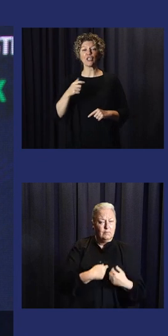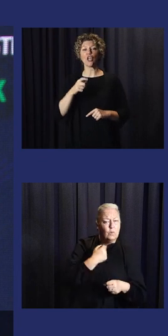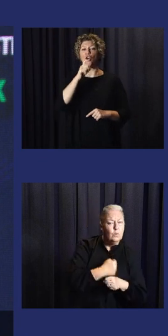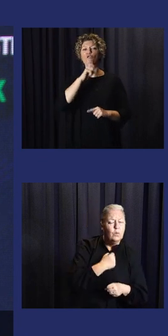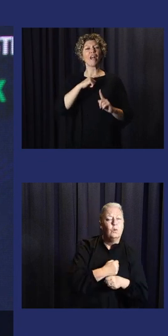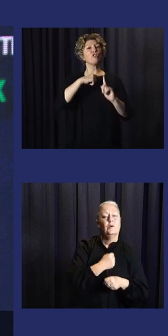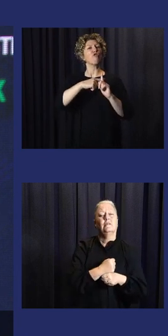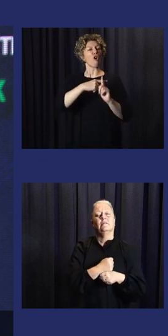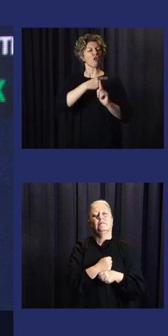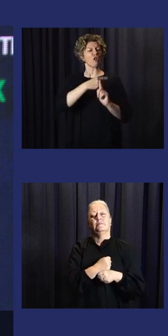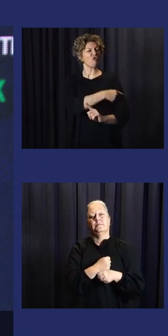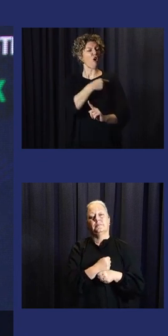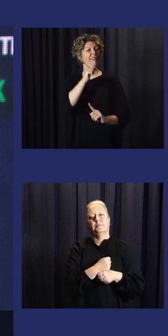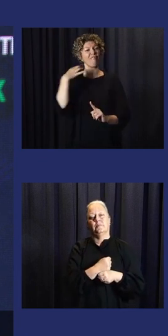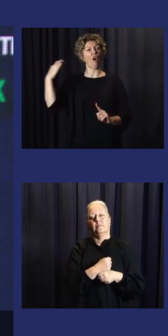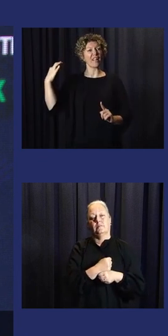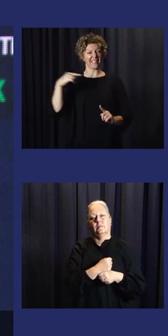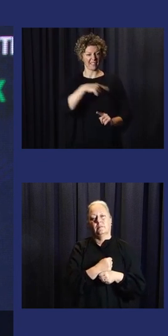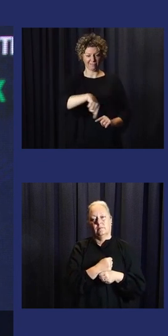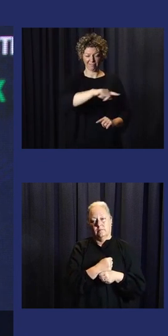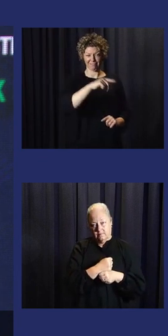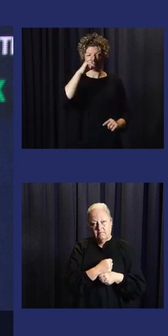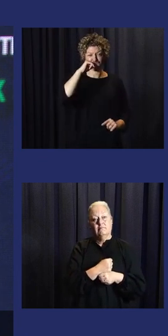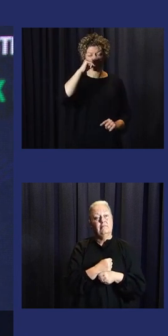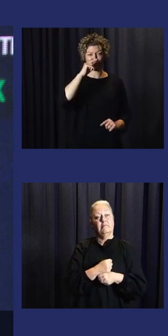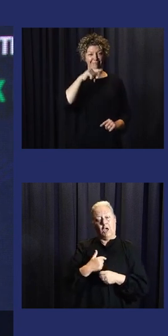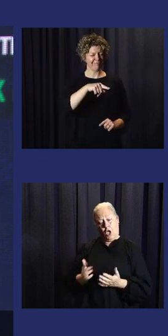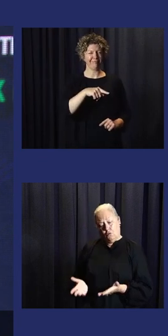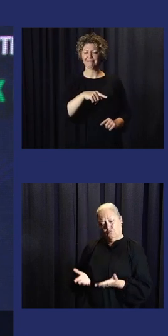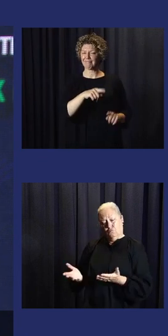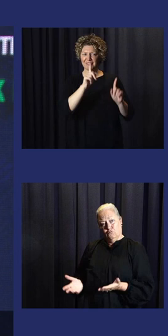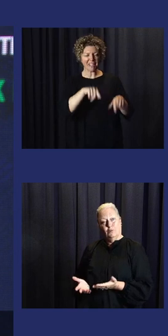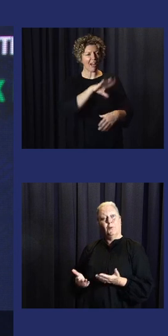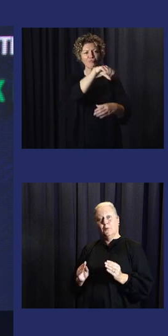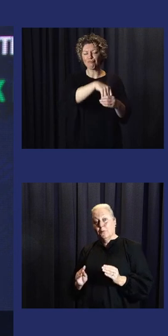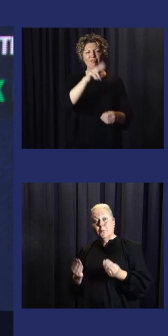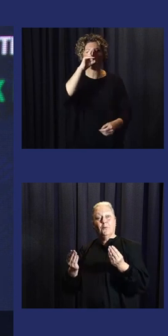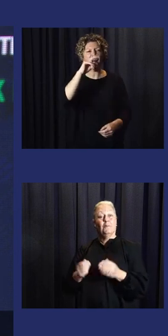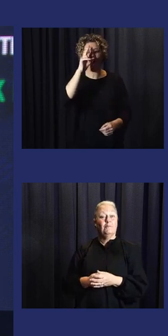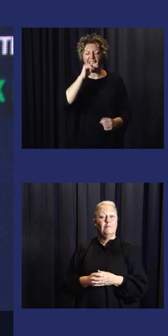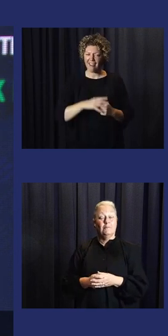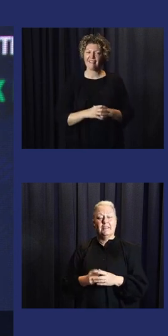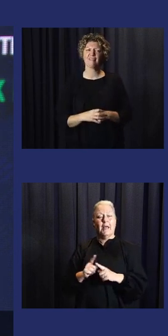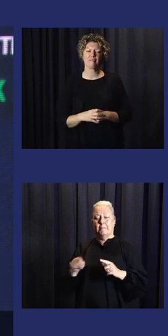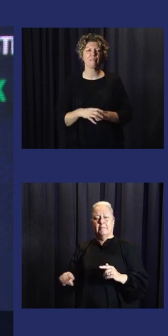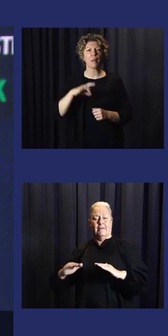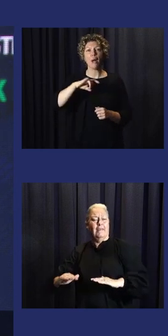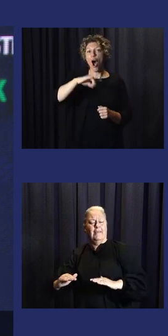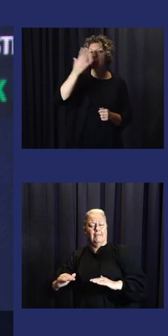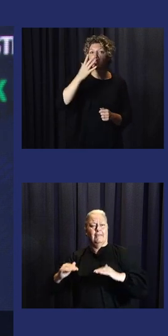and activists has been involved from a very young age of the high